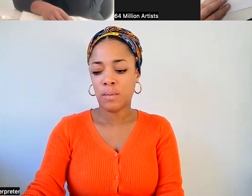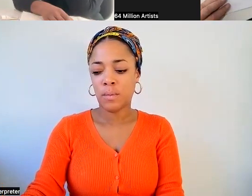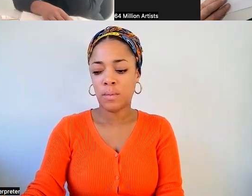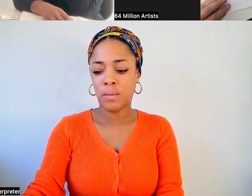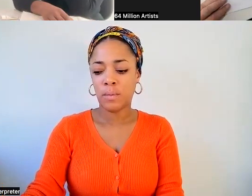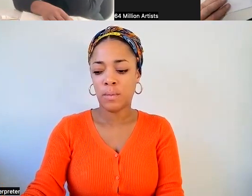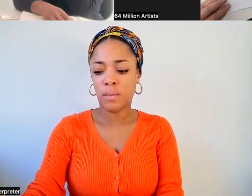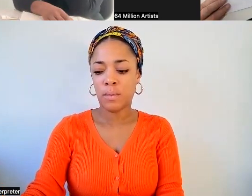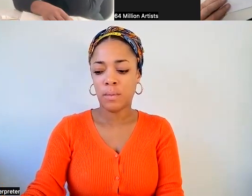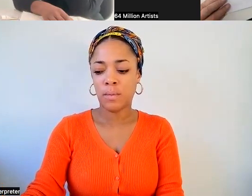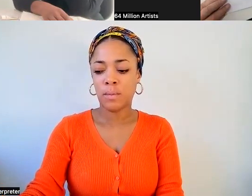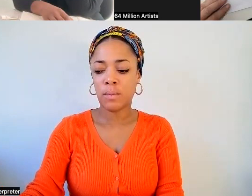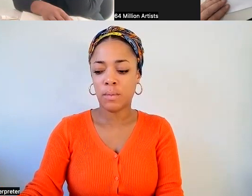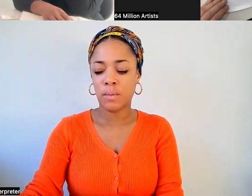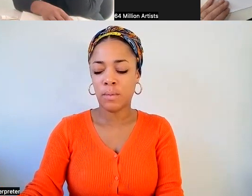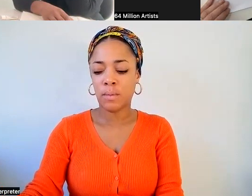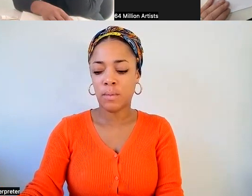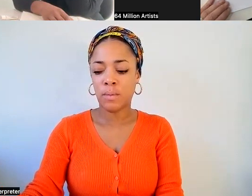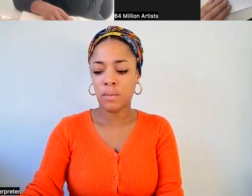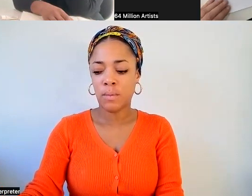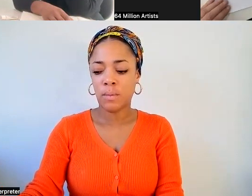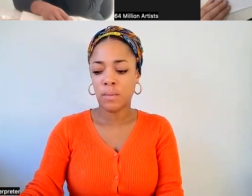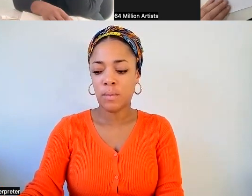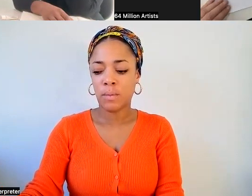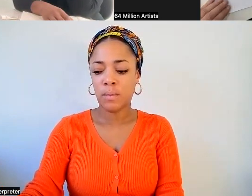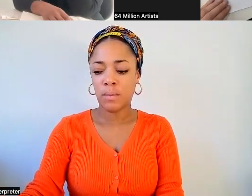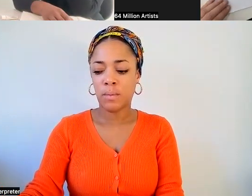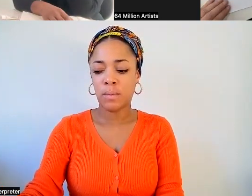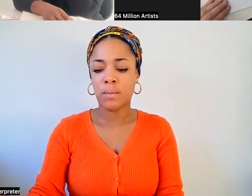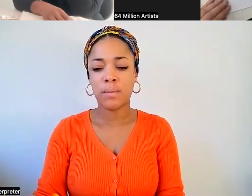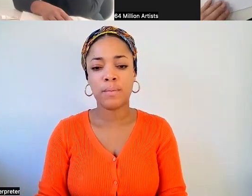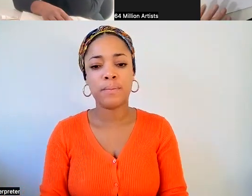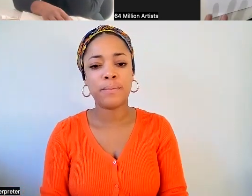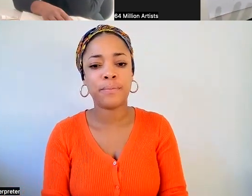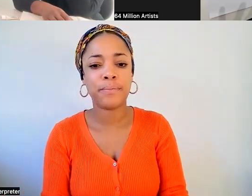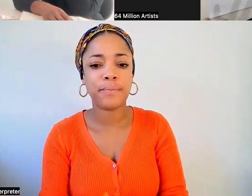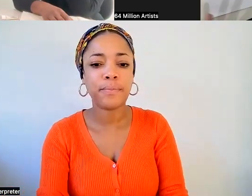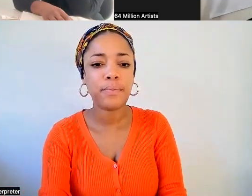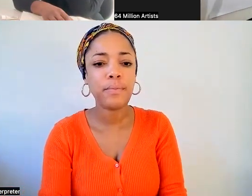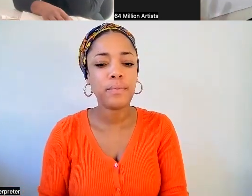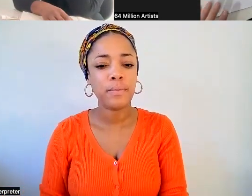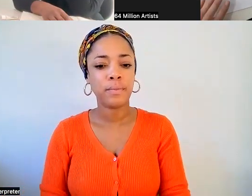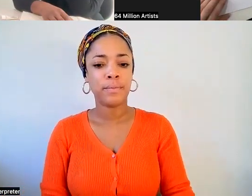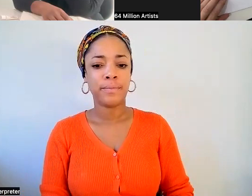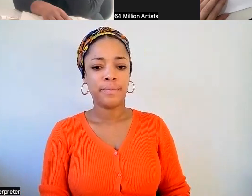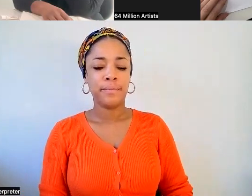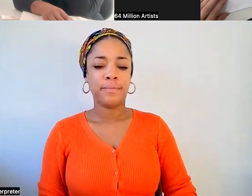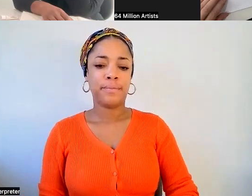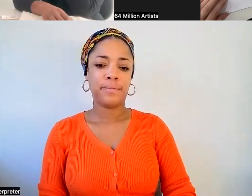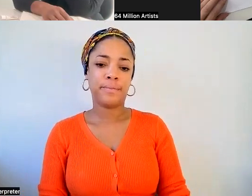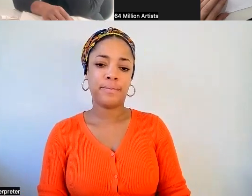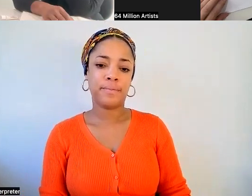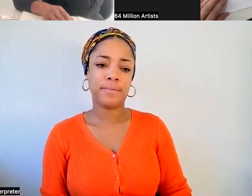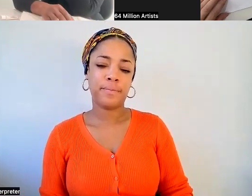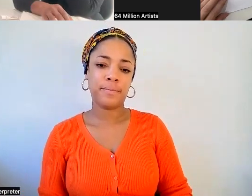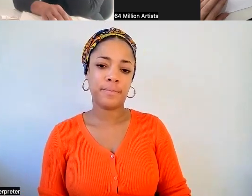hard, gritty canvas. Of course, I didn't actually know it was canvas. I just knew it was, I don't know whether I'm cheating if I call it